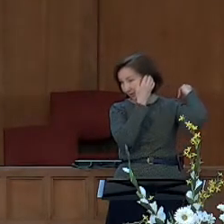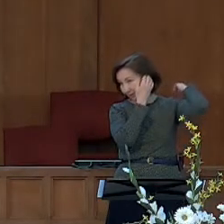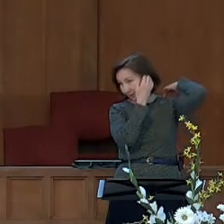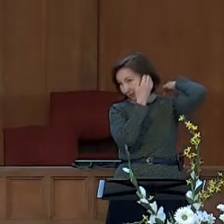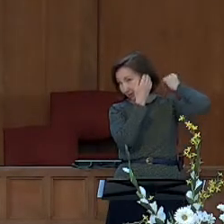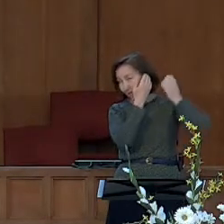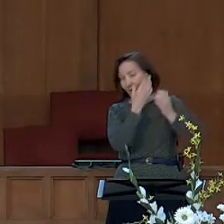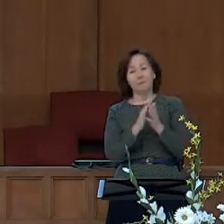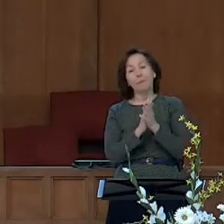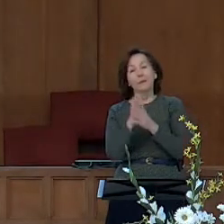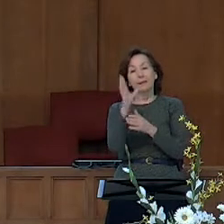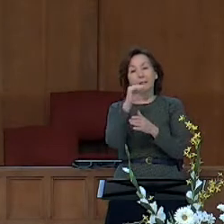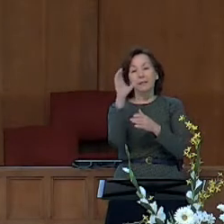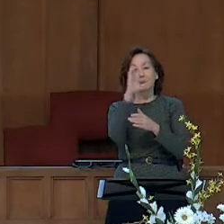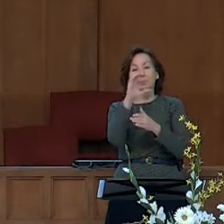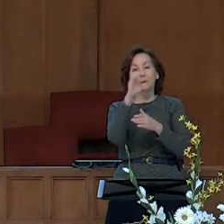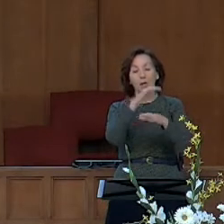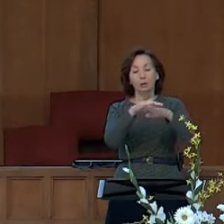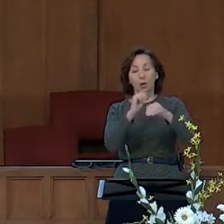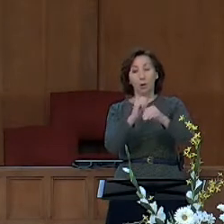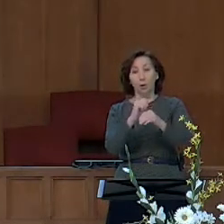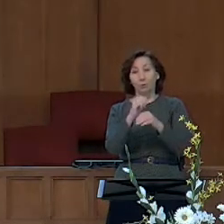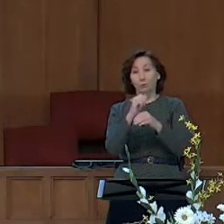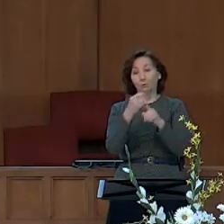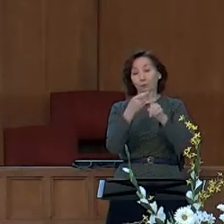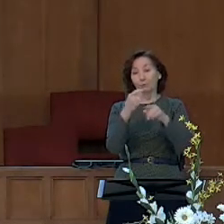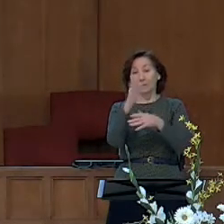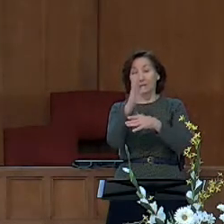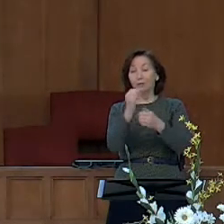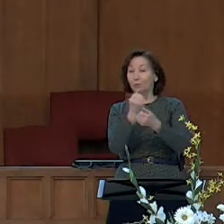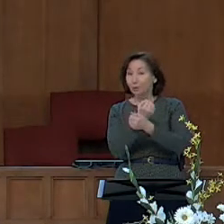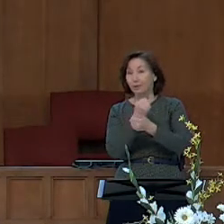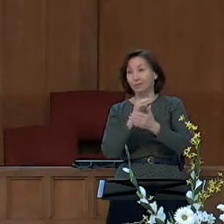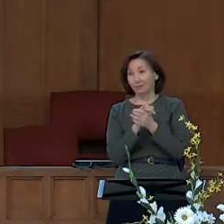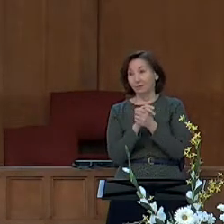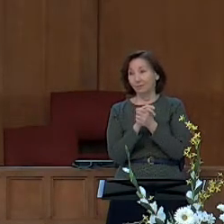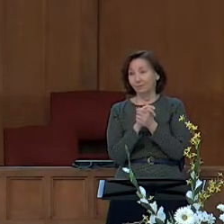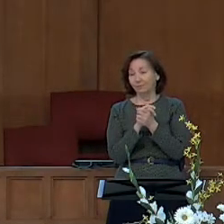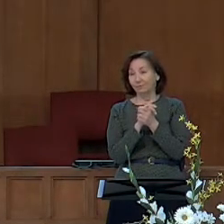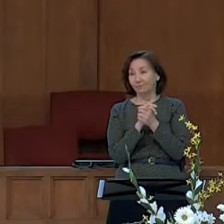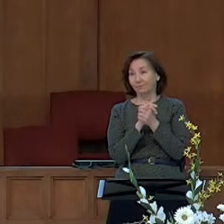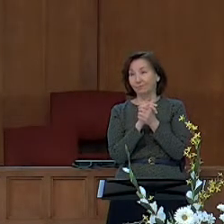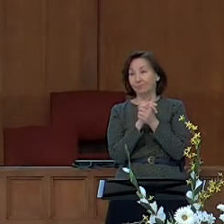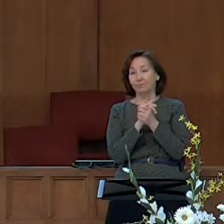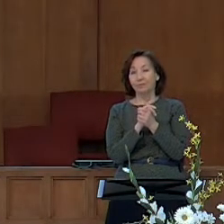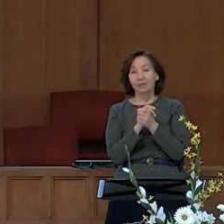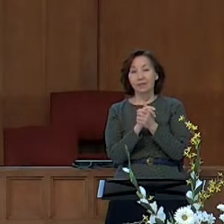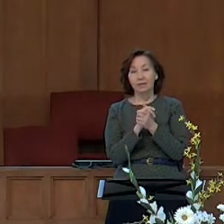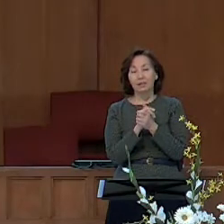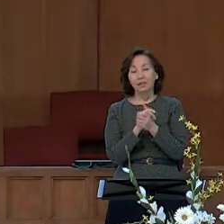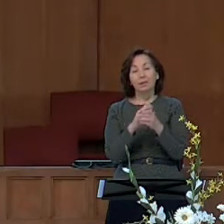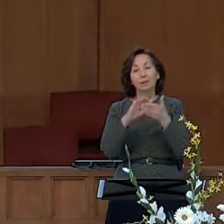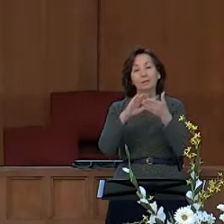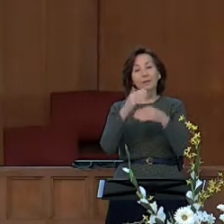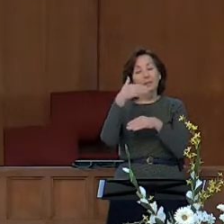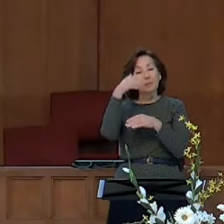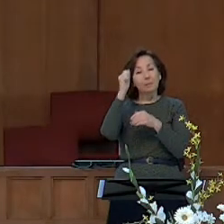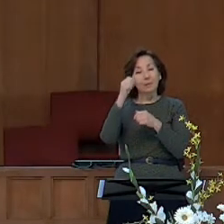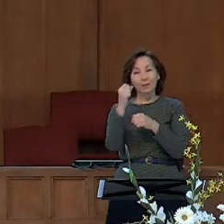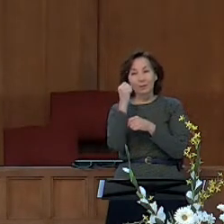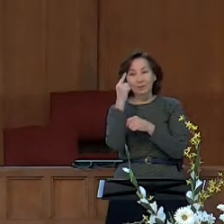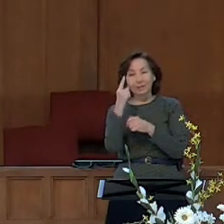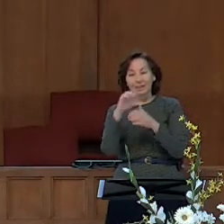our call by God to love. To love. While getting a better understanding of